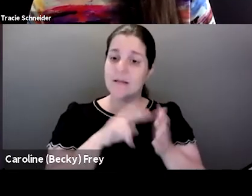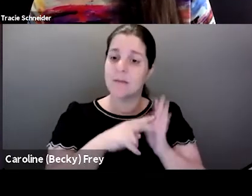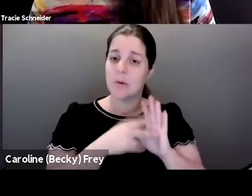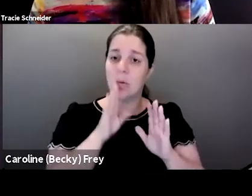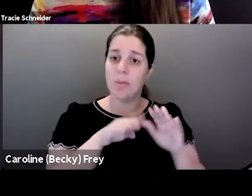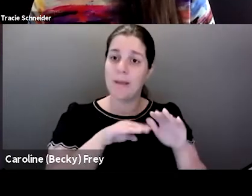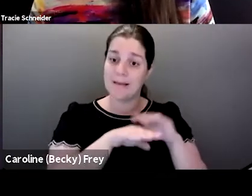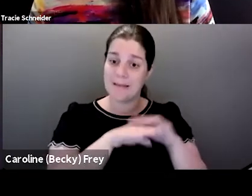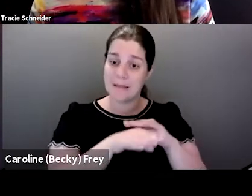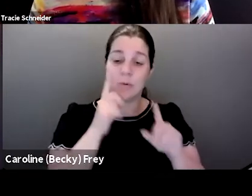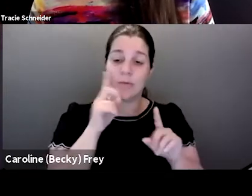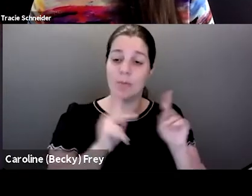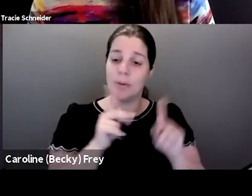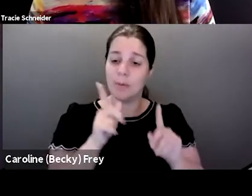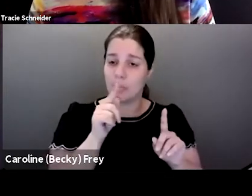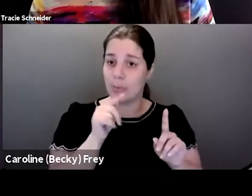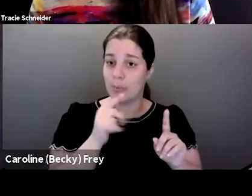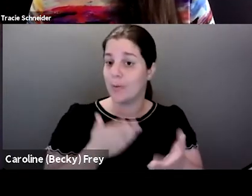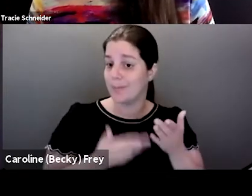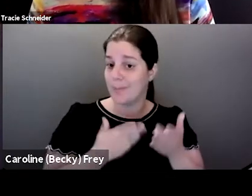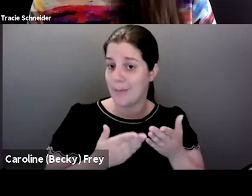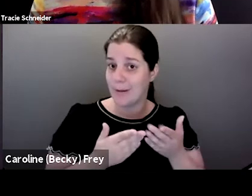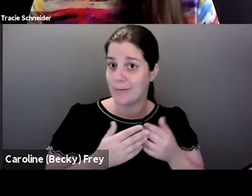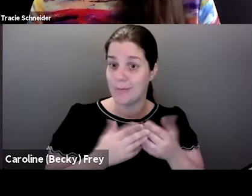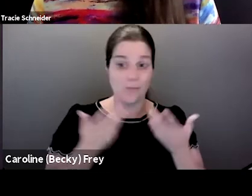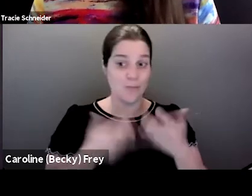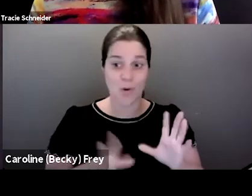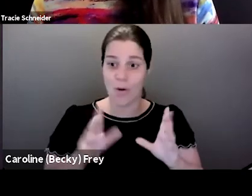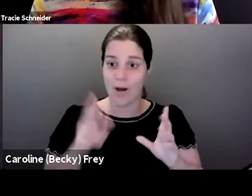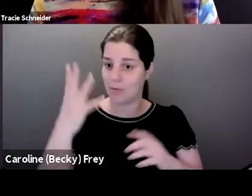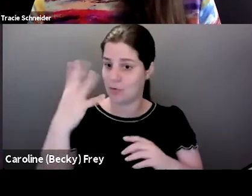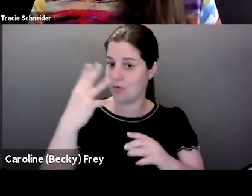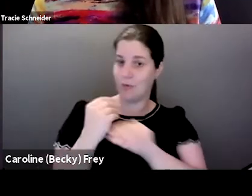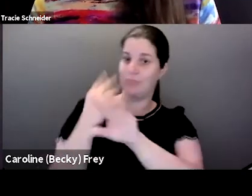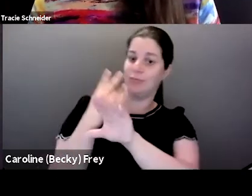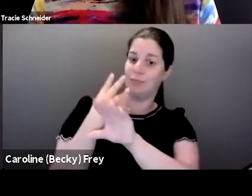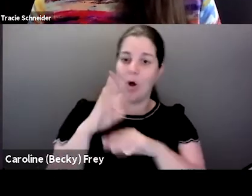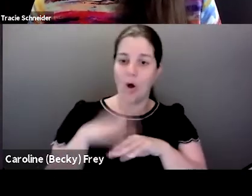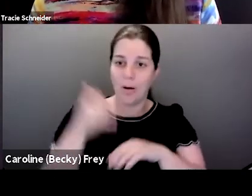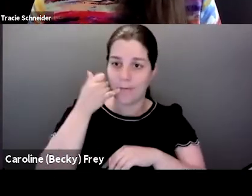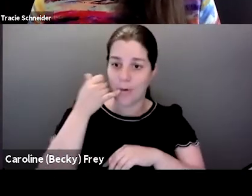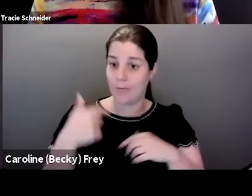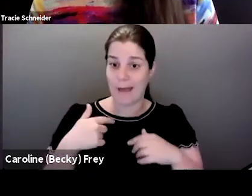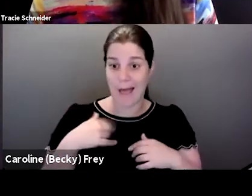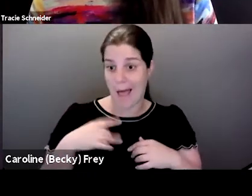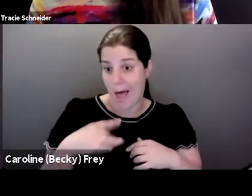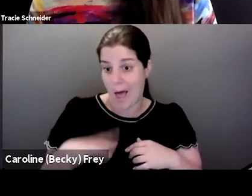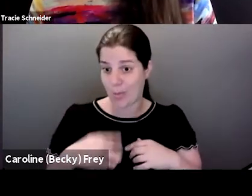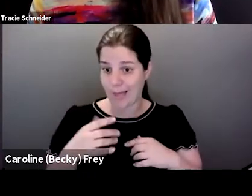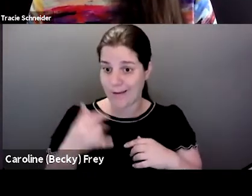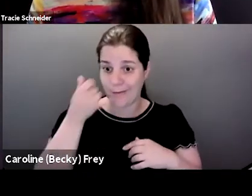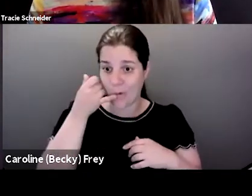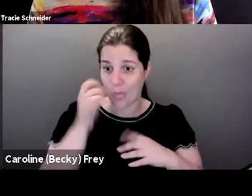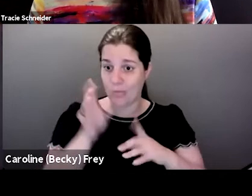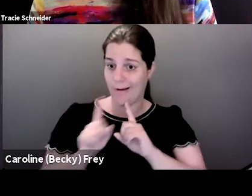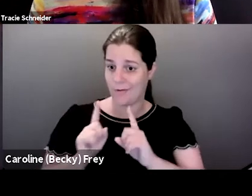to people who maybe don't want to talk on the phone. I don't like talking on the phone. I prefer to text. Then it would also